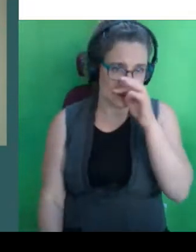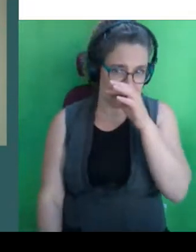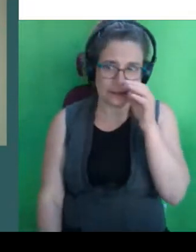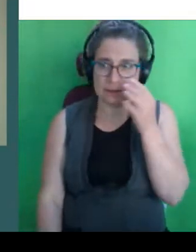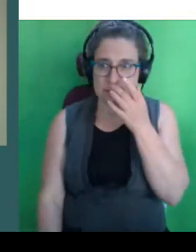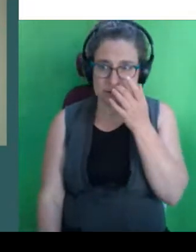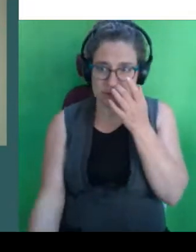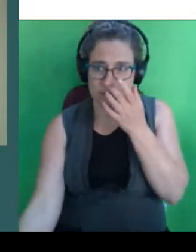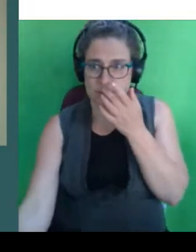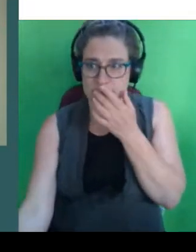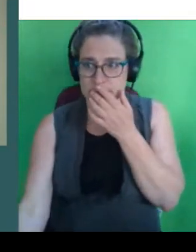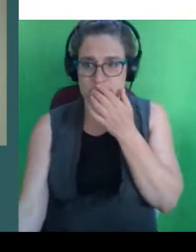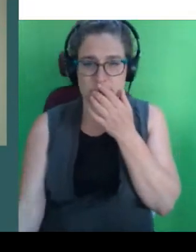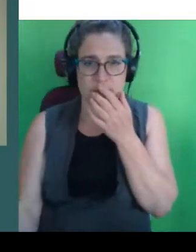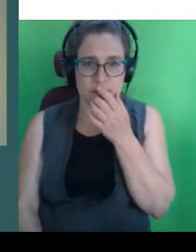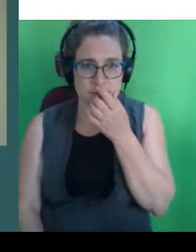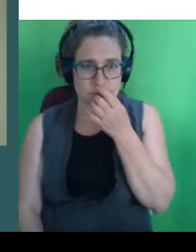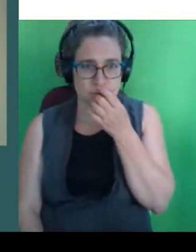booklet,